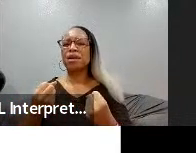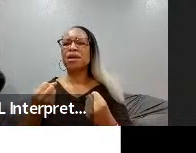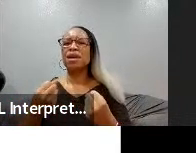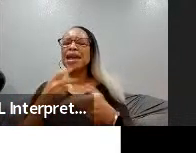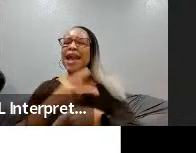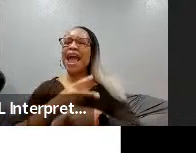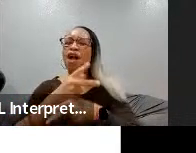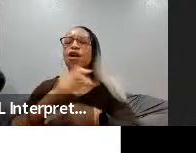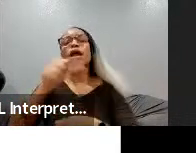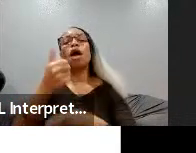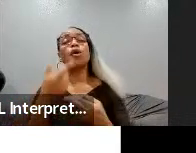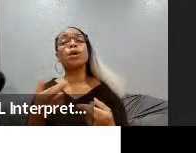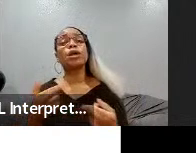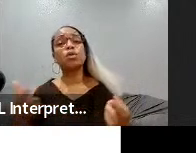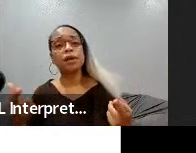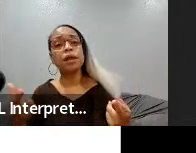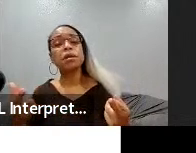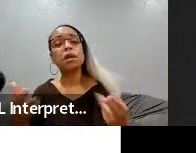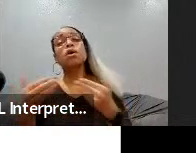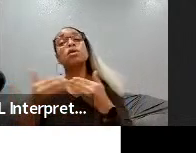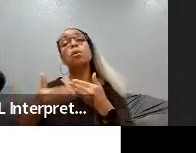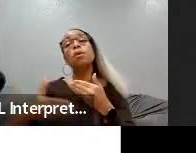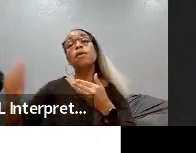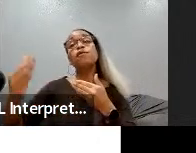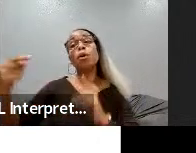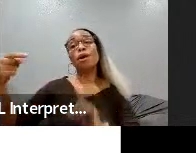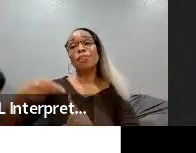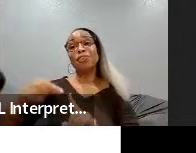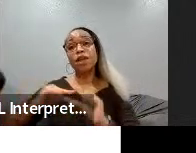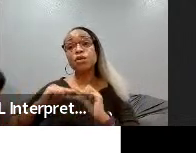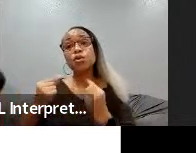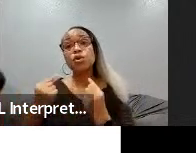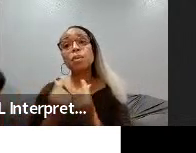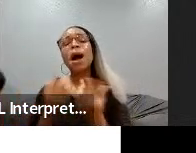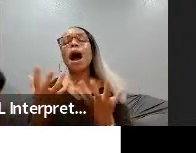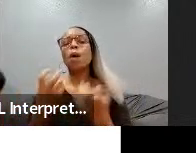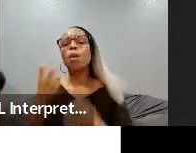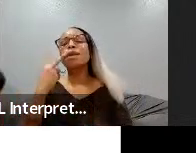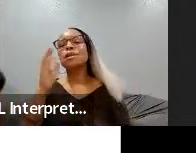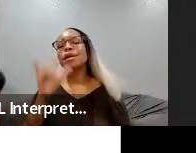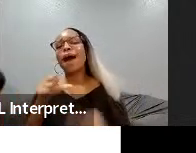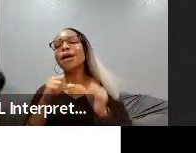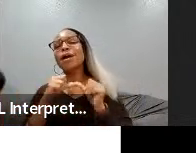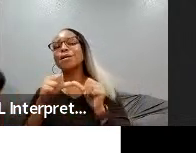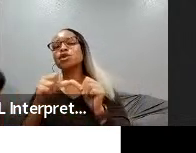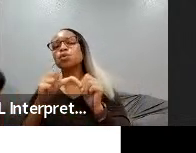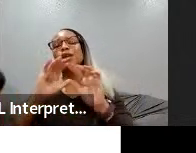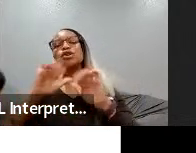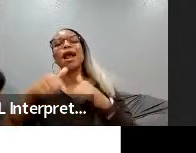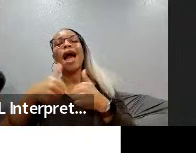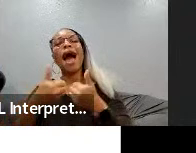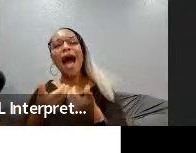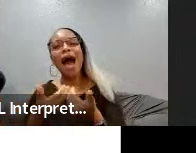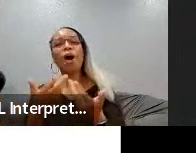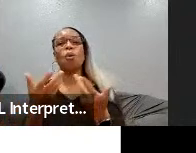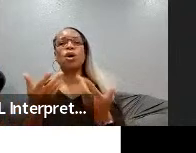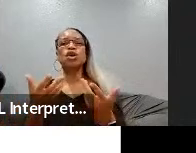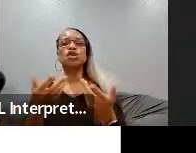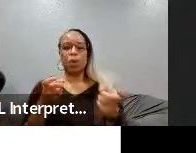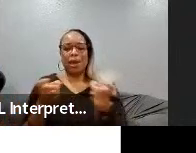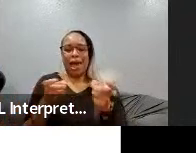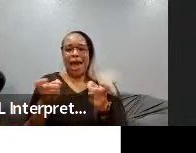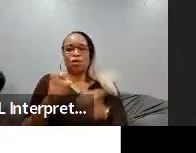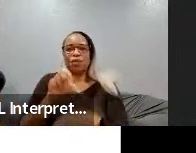And so I think moving forward in this group, I would like to see that continuation of how do we also tackle some of these other